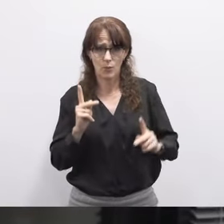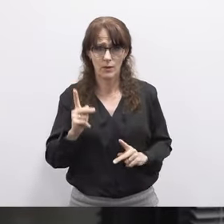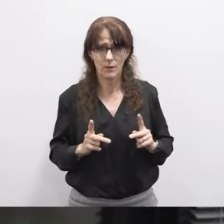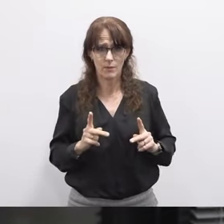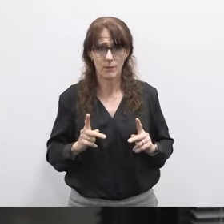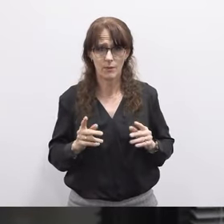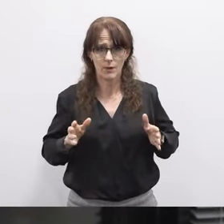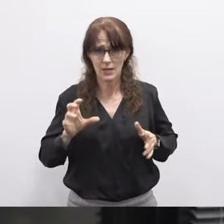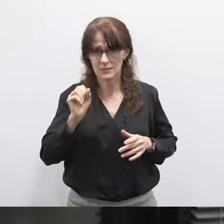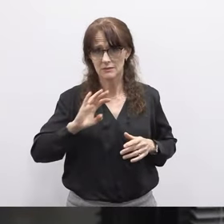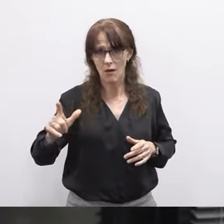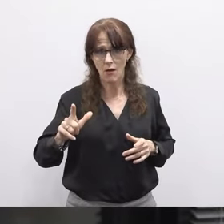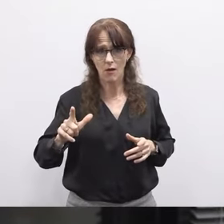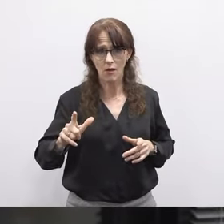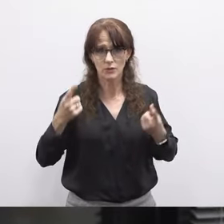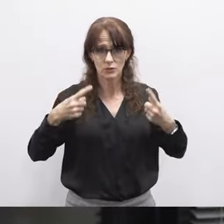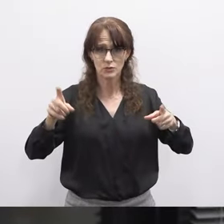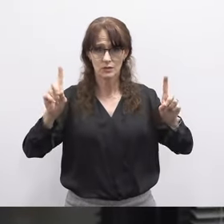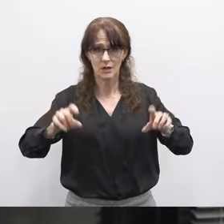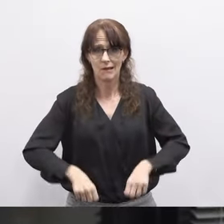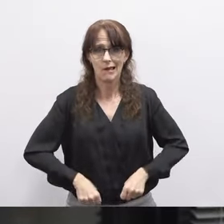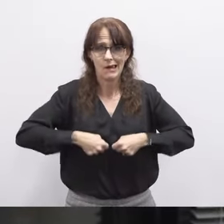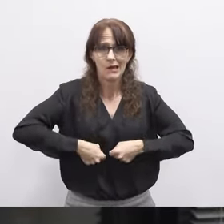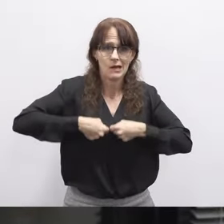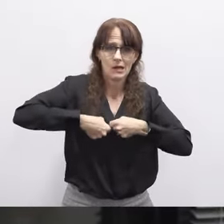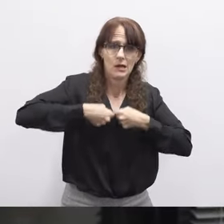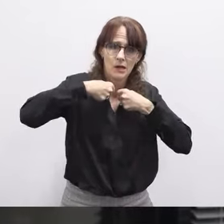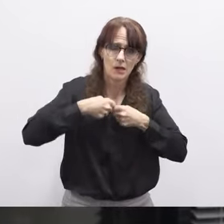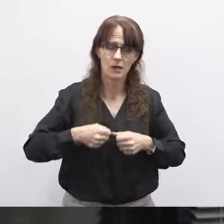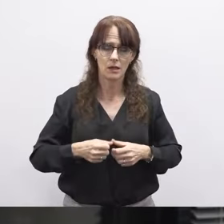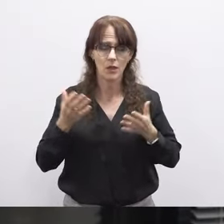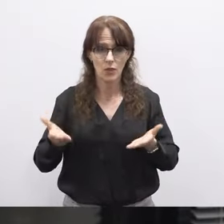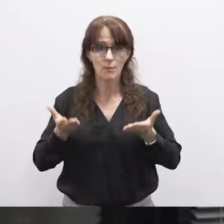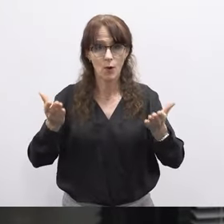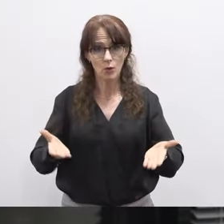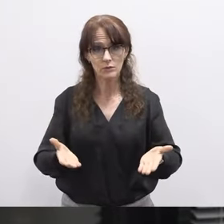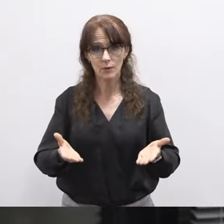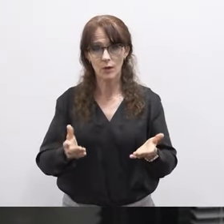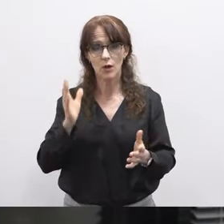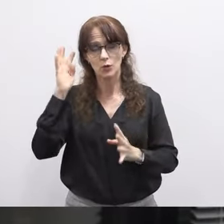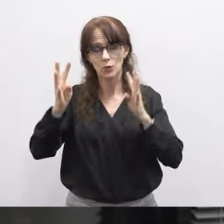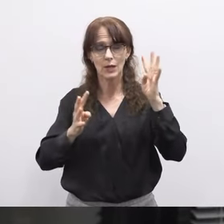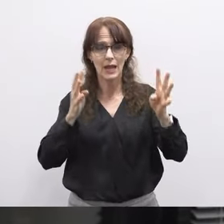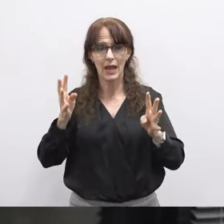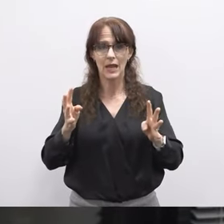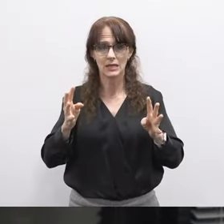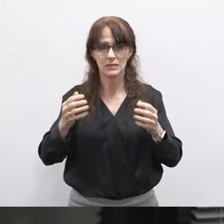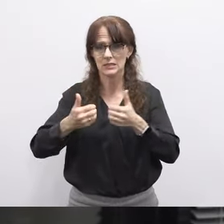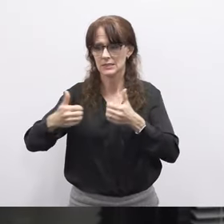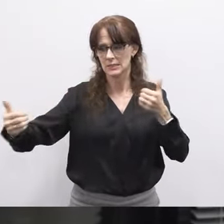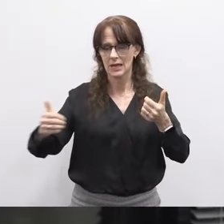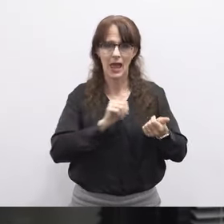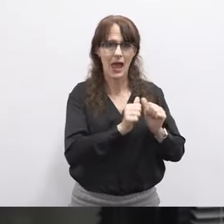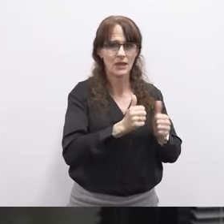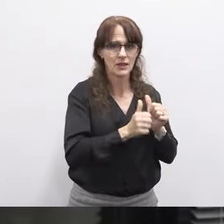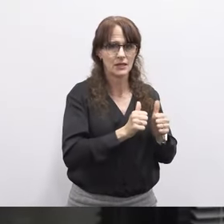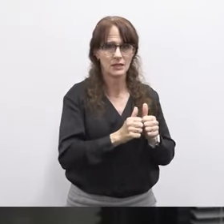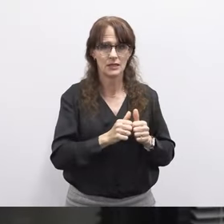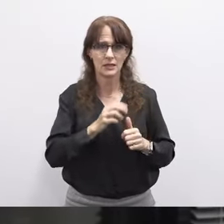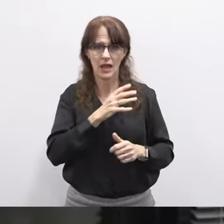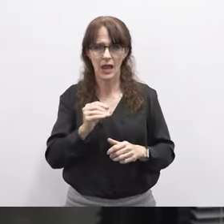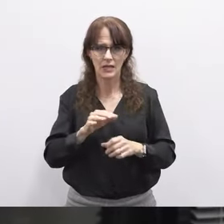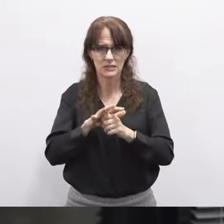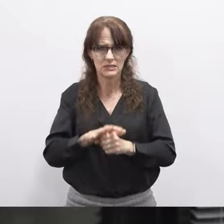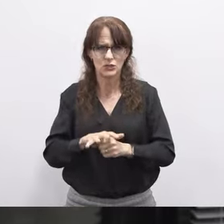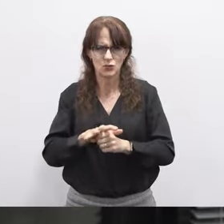a stall to accomplish this. The proposal will inevitably create a divide between athletes and strain